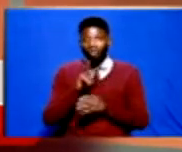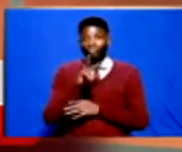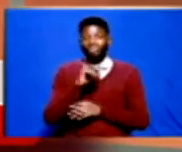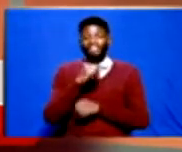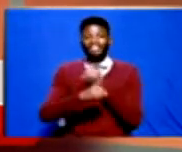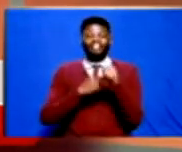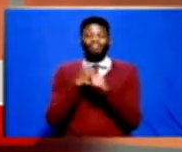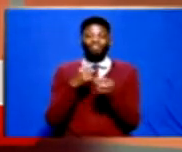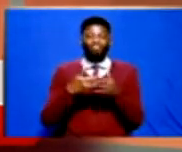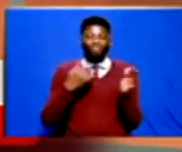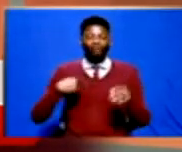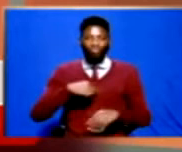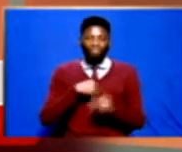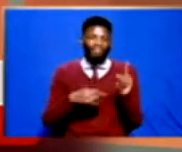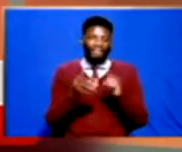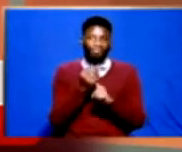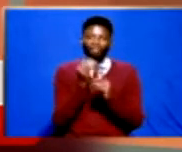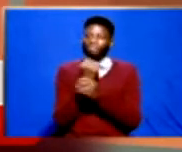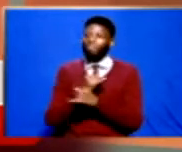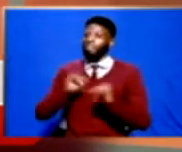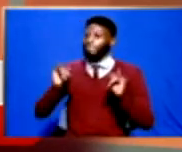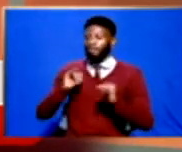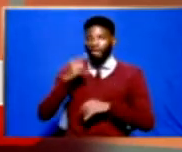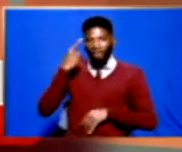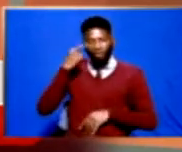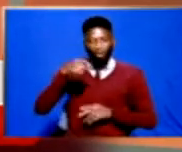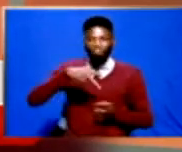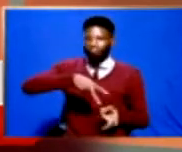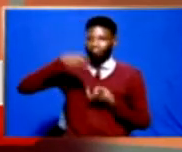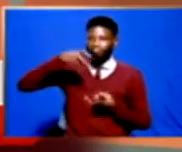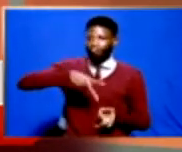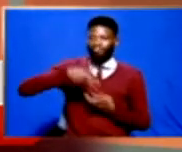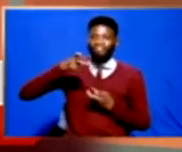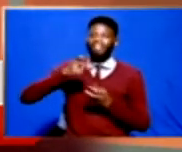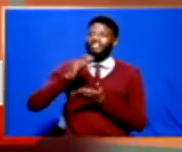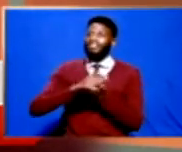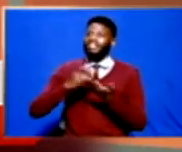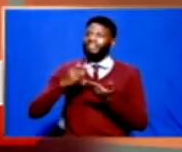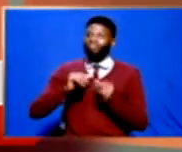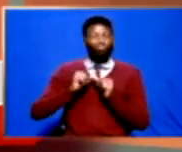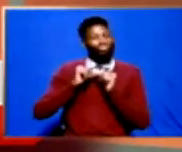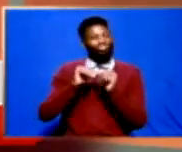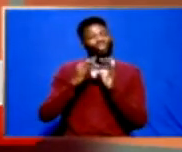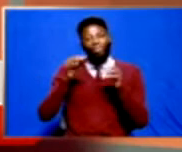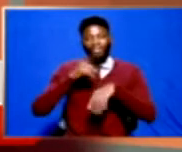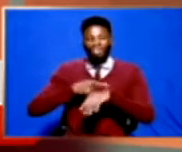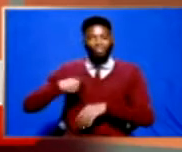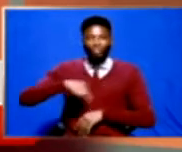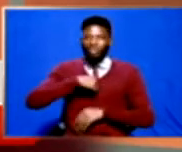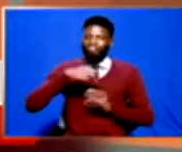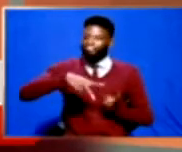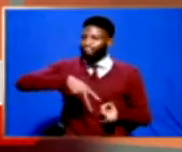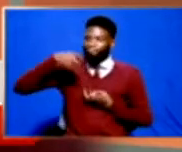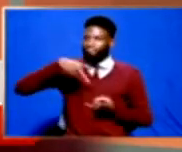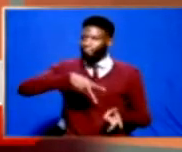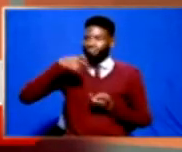So for the extractive sector, it has been something that's been ongoing for a while. We were mining a lot of